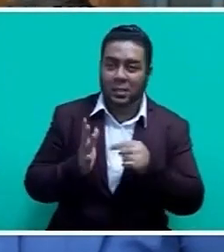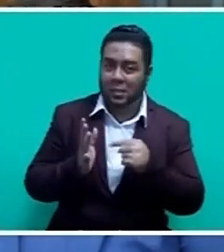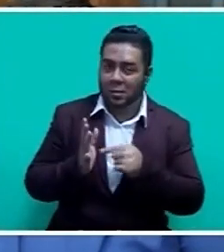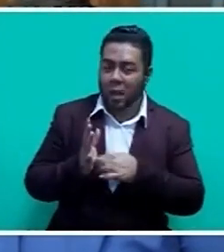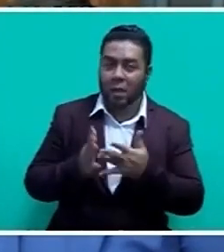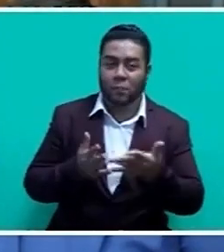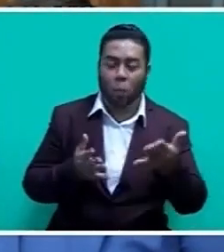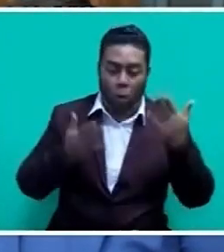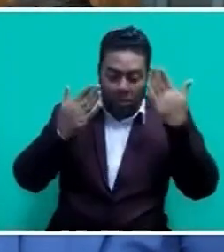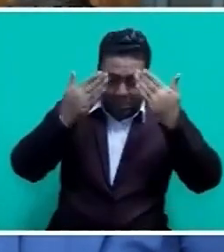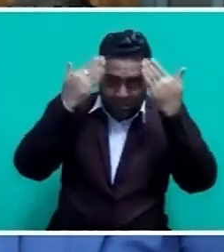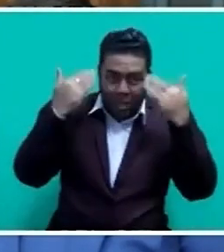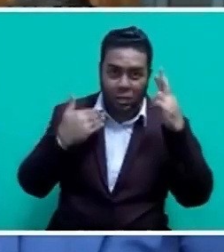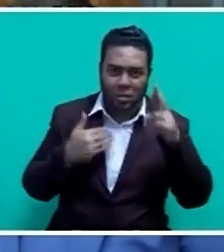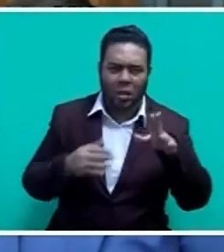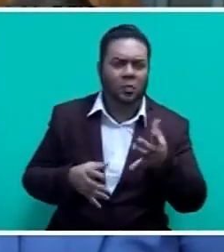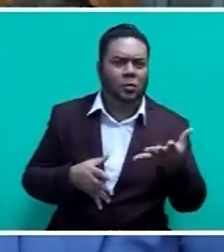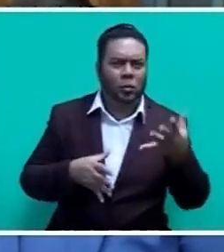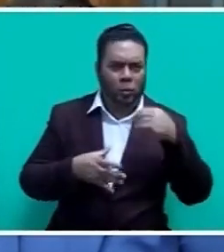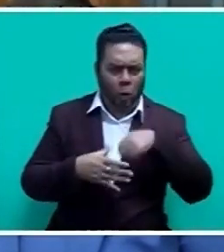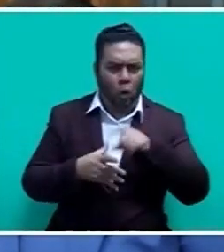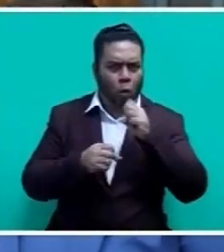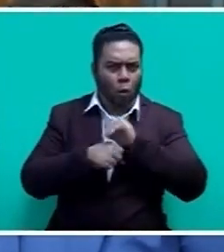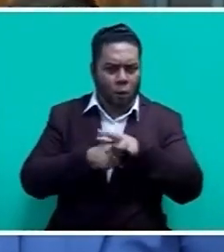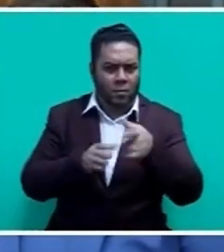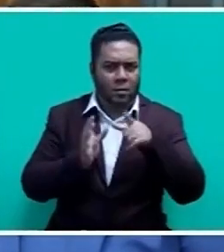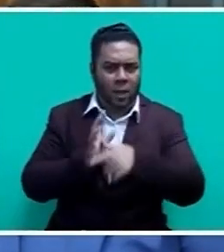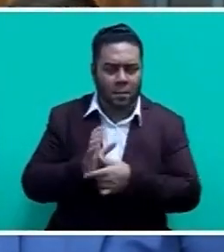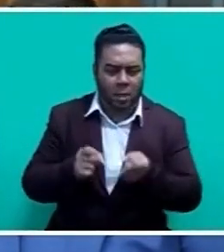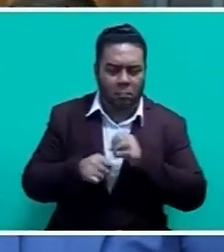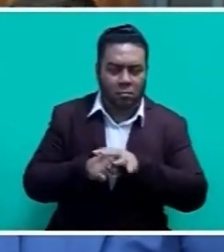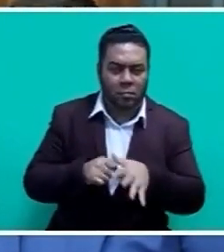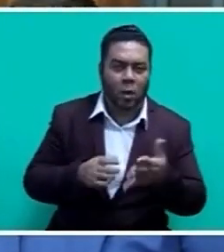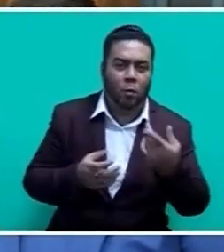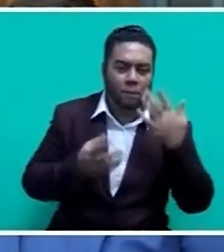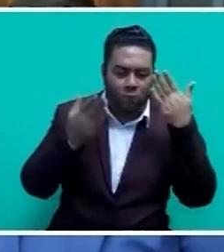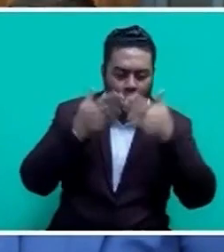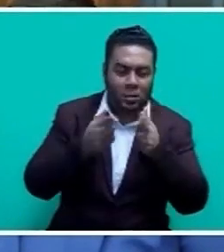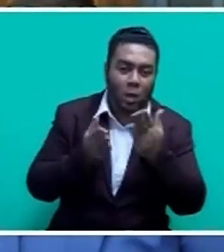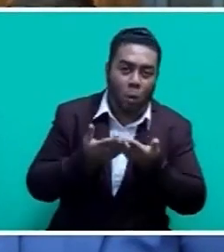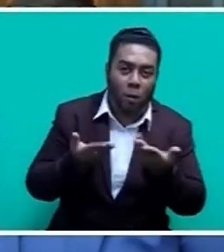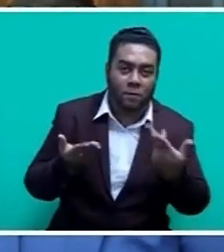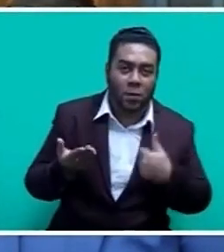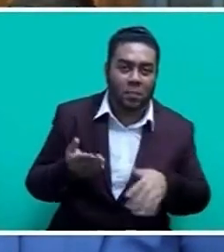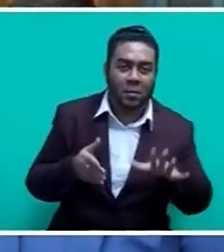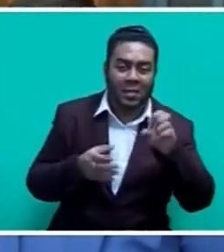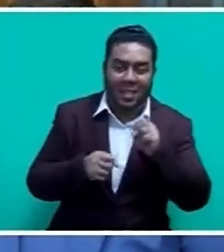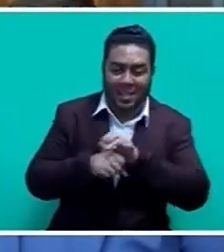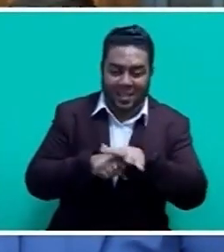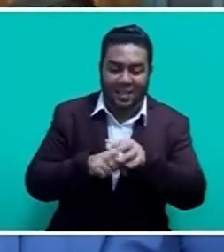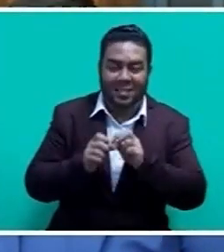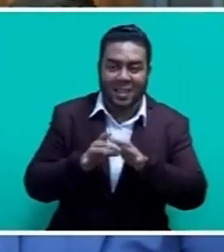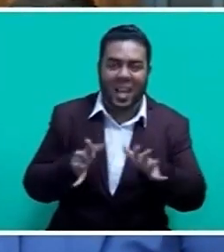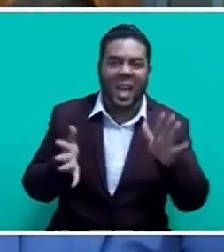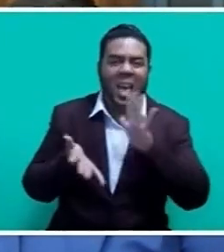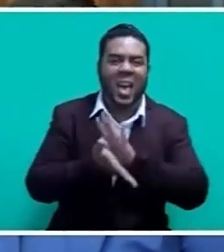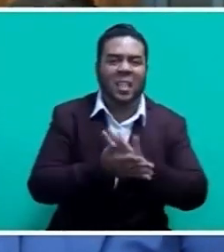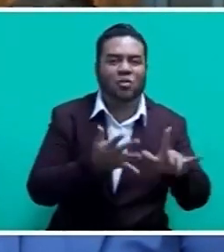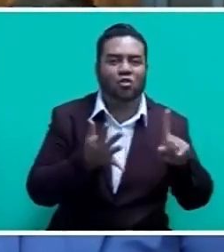Honourable Speaker, sir, during and after COVID-19, we seem to have shifted our focus away from this deadly disease,